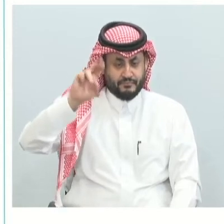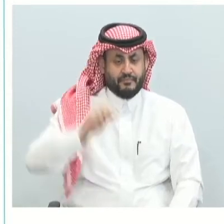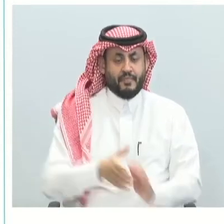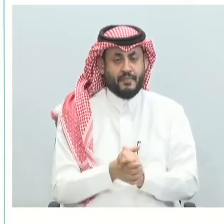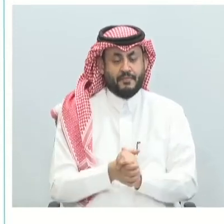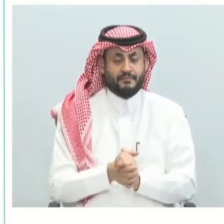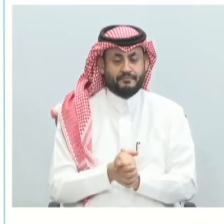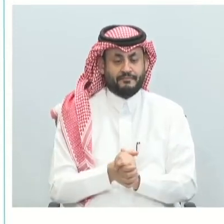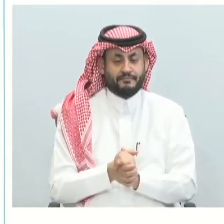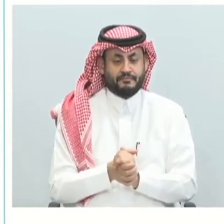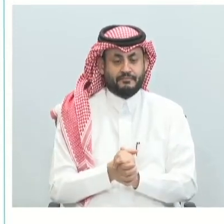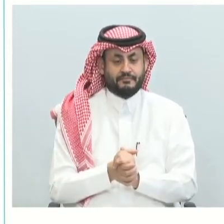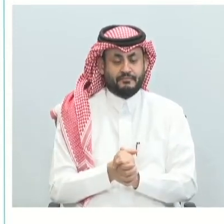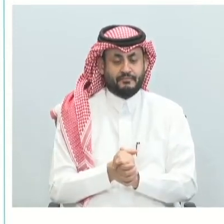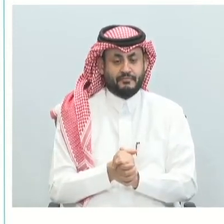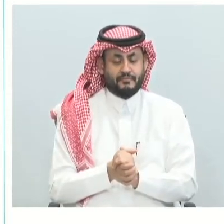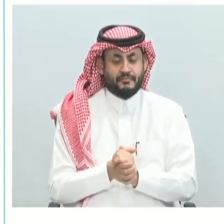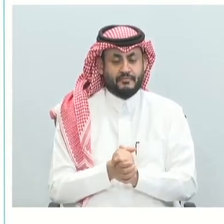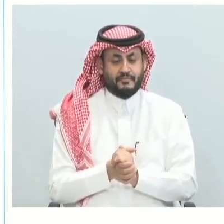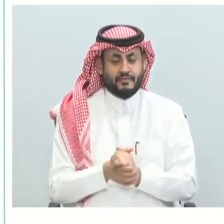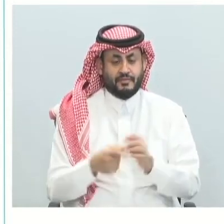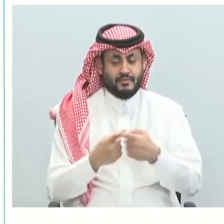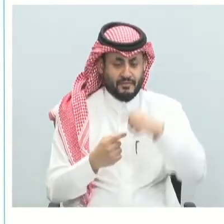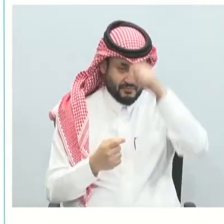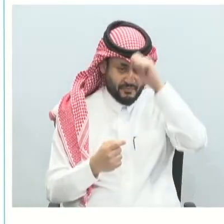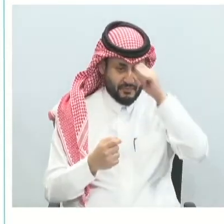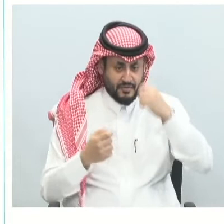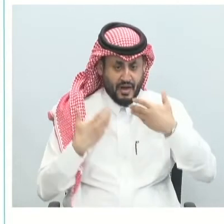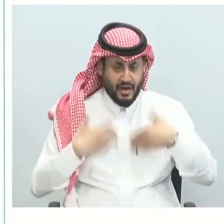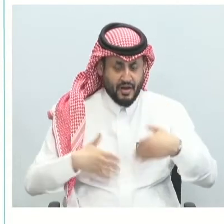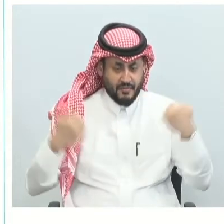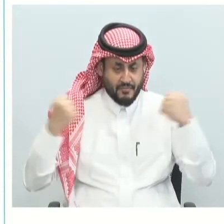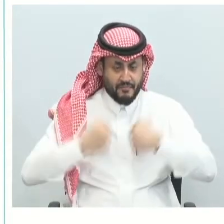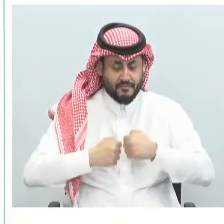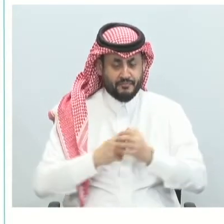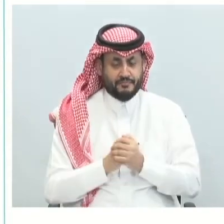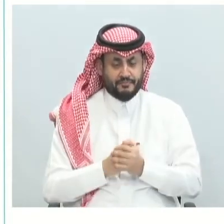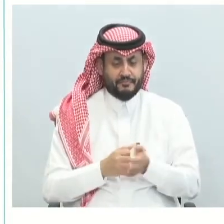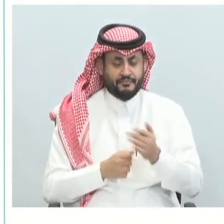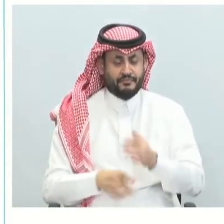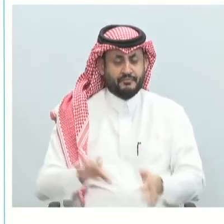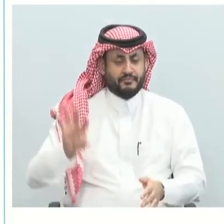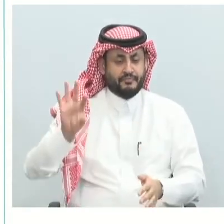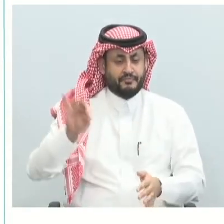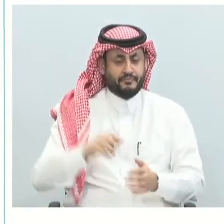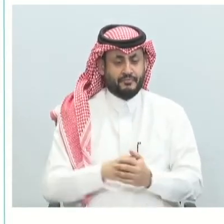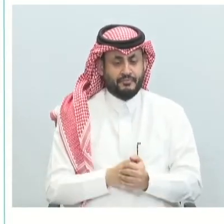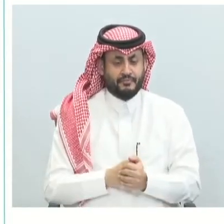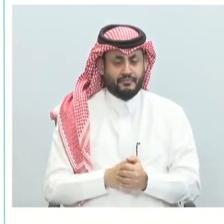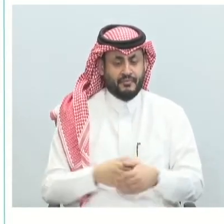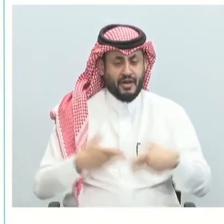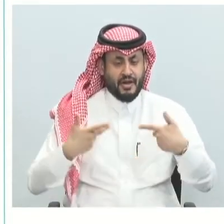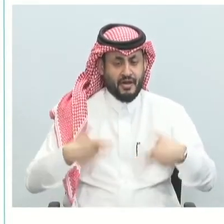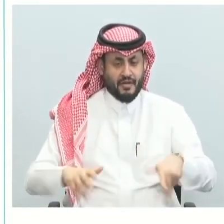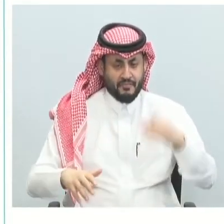Sweater. So again, I'm wearing a hat, a blouse, and a sweater. And a sweater. Now, what